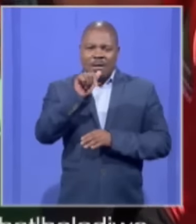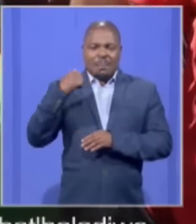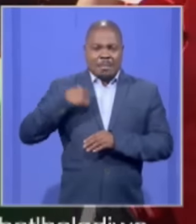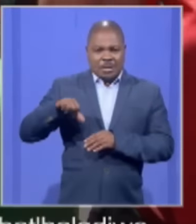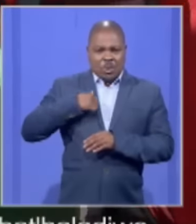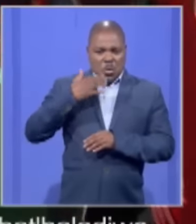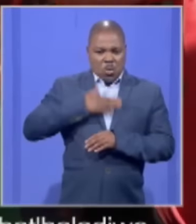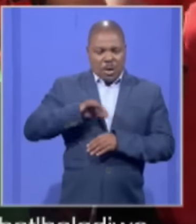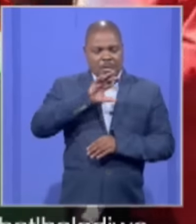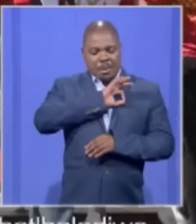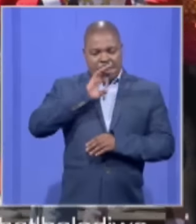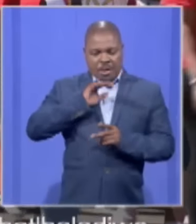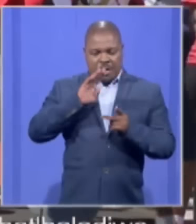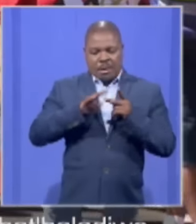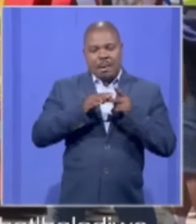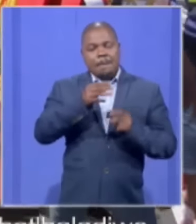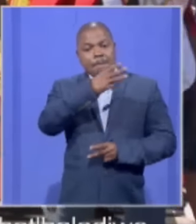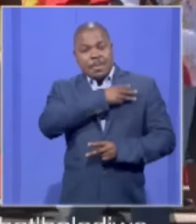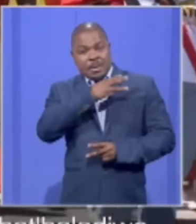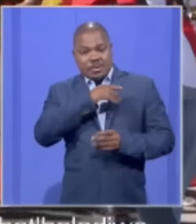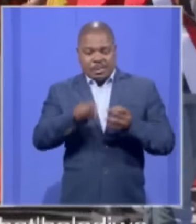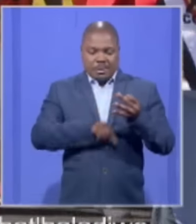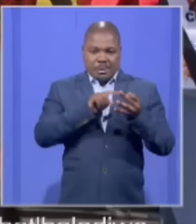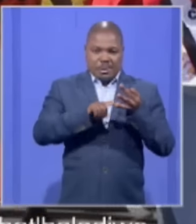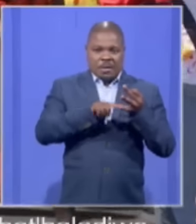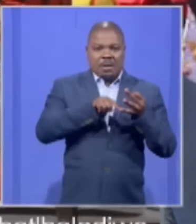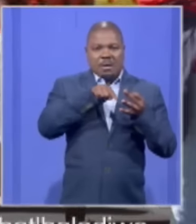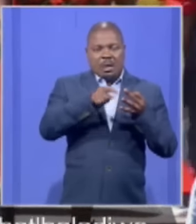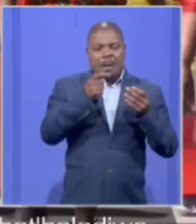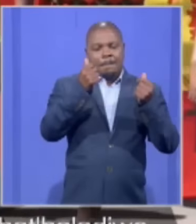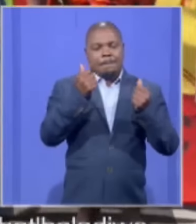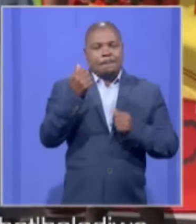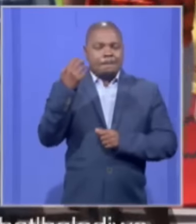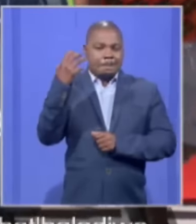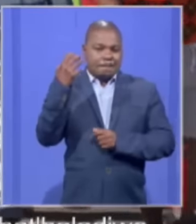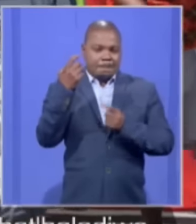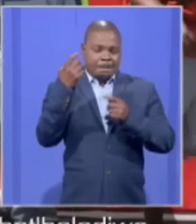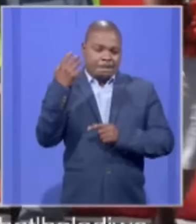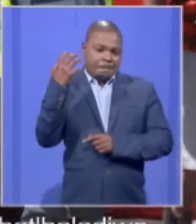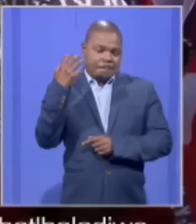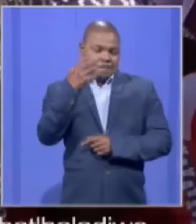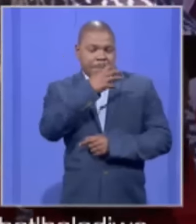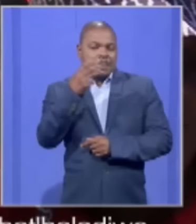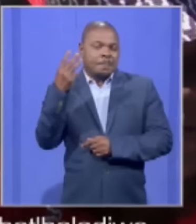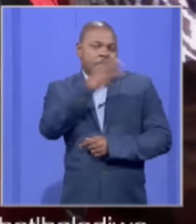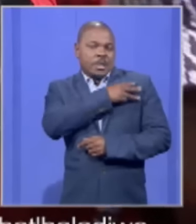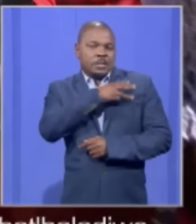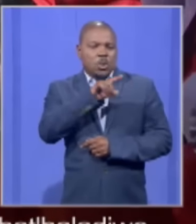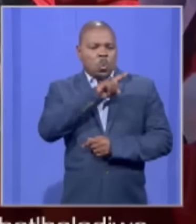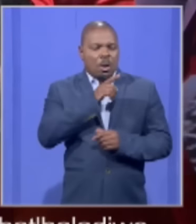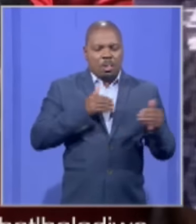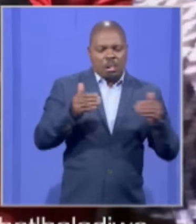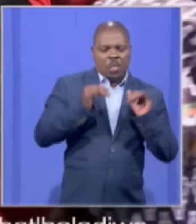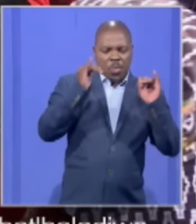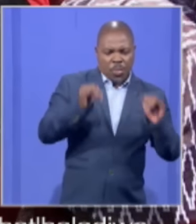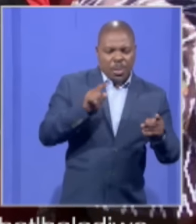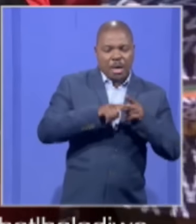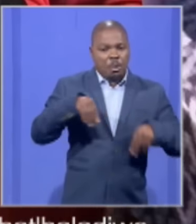tlosiwe ratoropo, motsamaisi wa masepala le mokaedi wa tsa matlotlo ka ditatofatso tsa botsamaisi jo bo sa siamang le